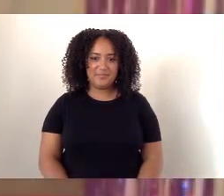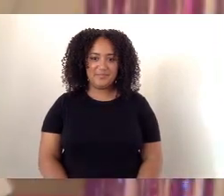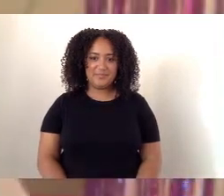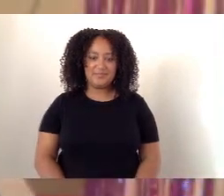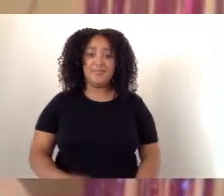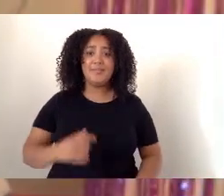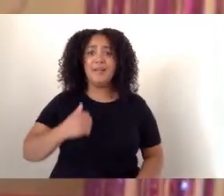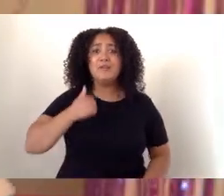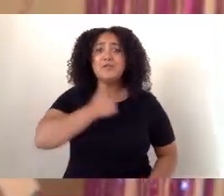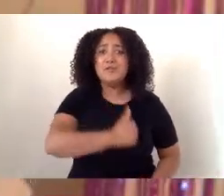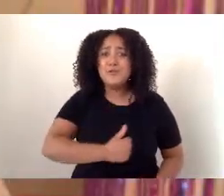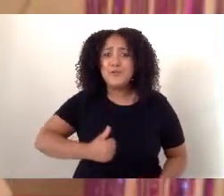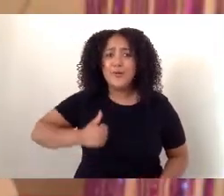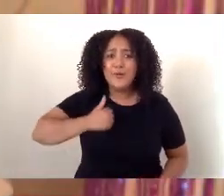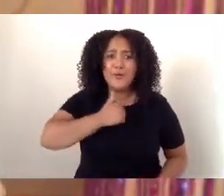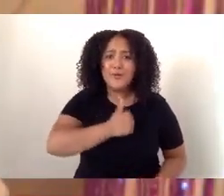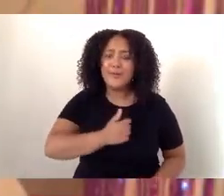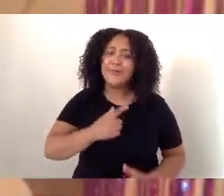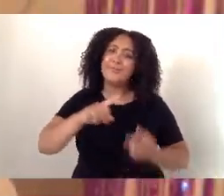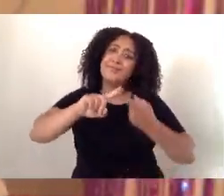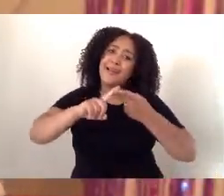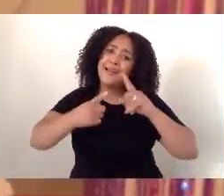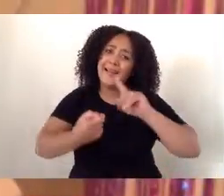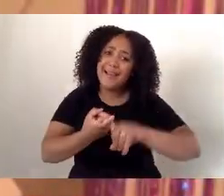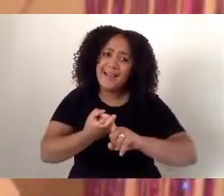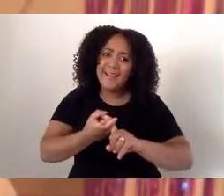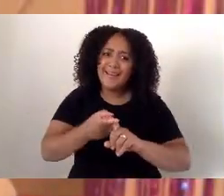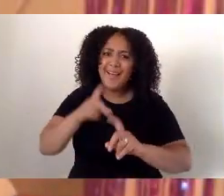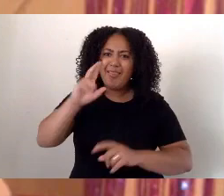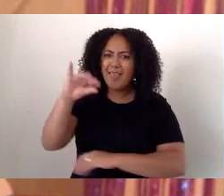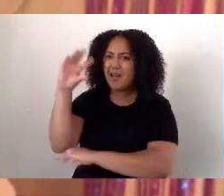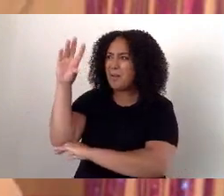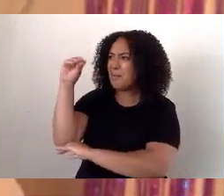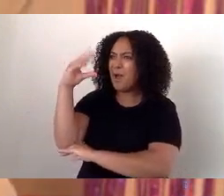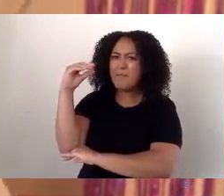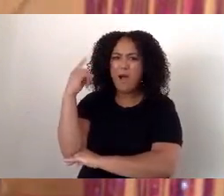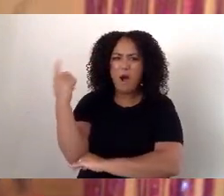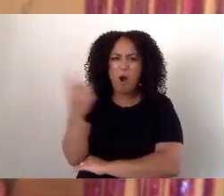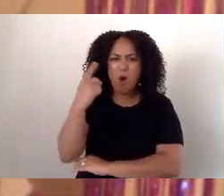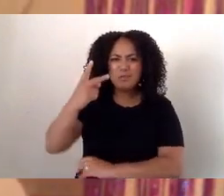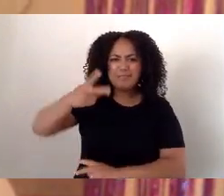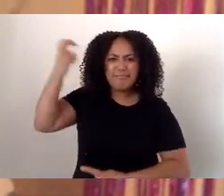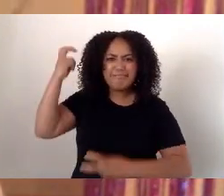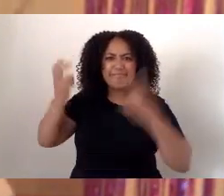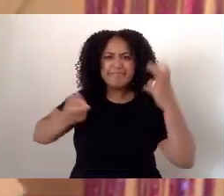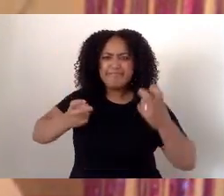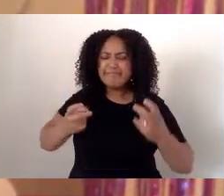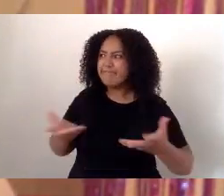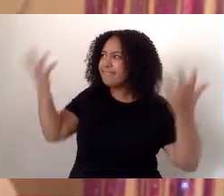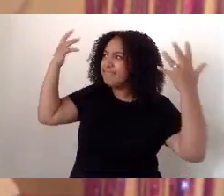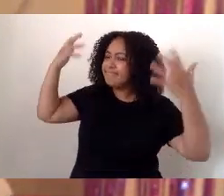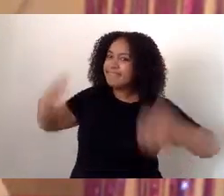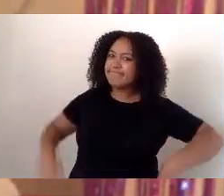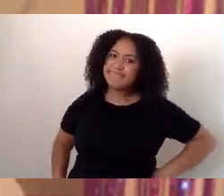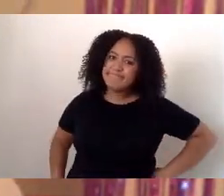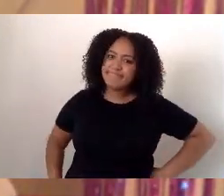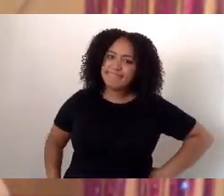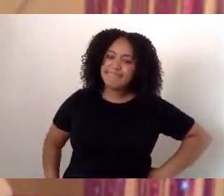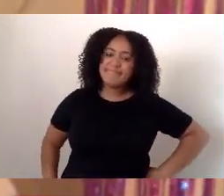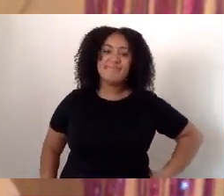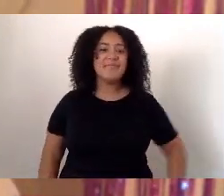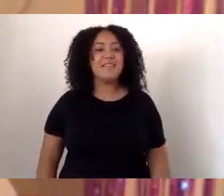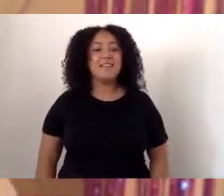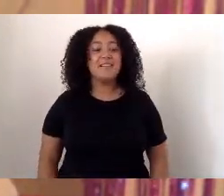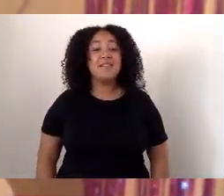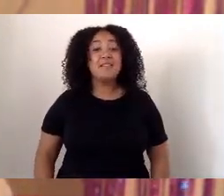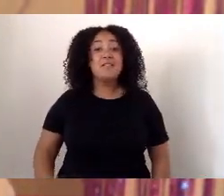Sorry about that, friends. That puppet, always stealing my things. So, I actually, when I